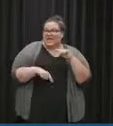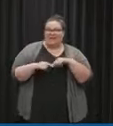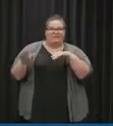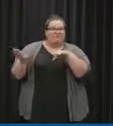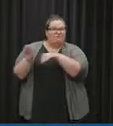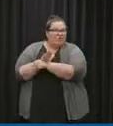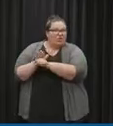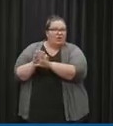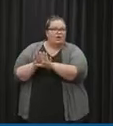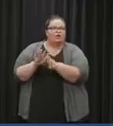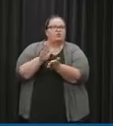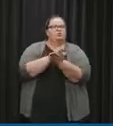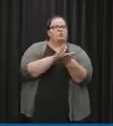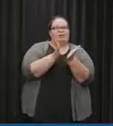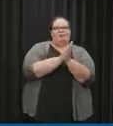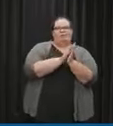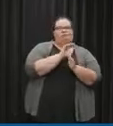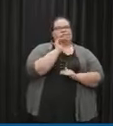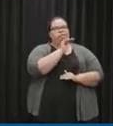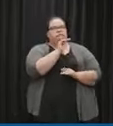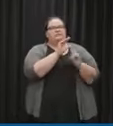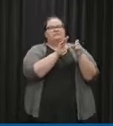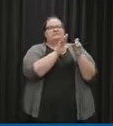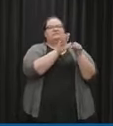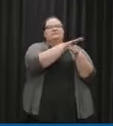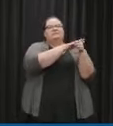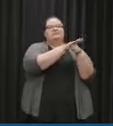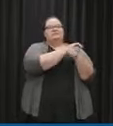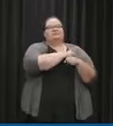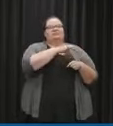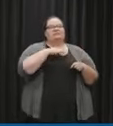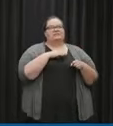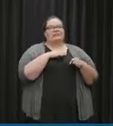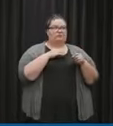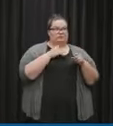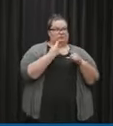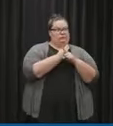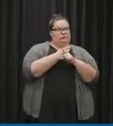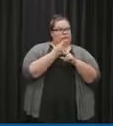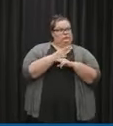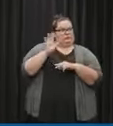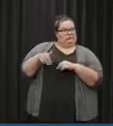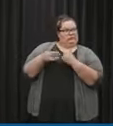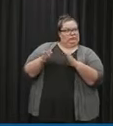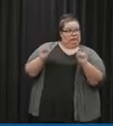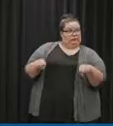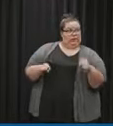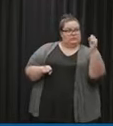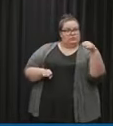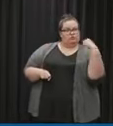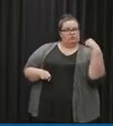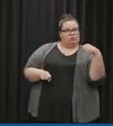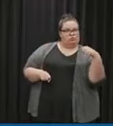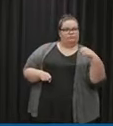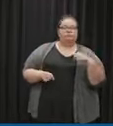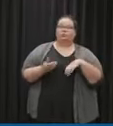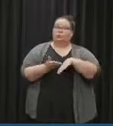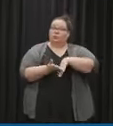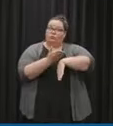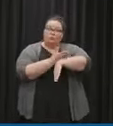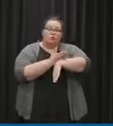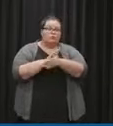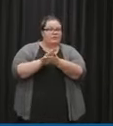the school will be asked to reach out to district facility staff to determine a suitable alternate space. Enhanced cleaning